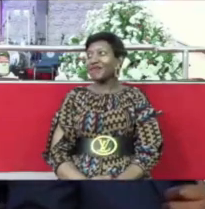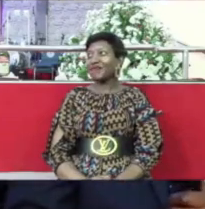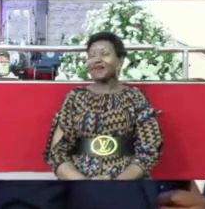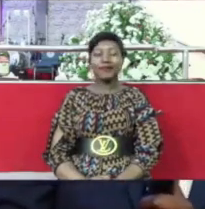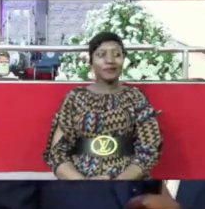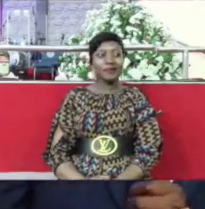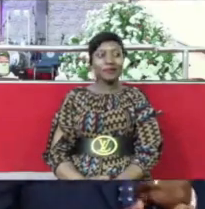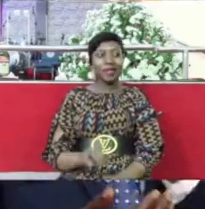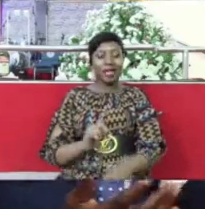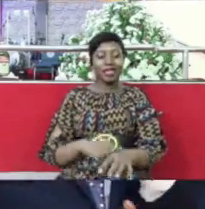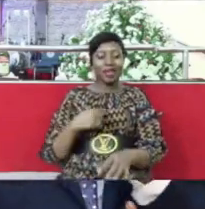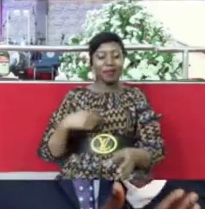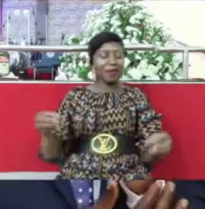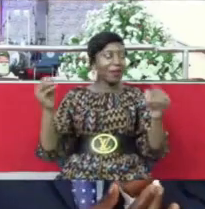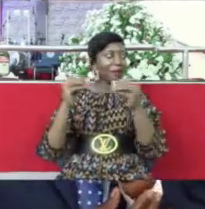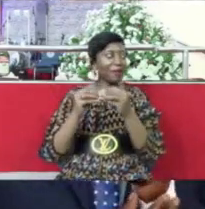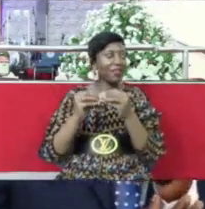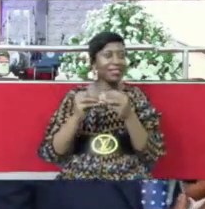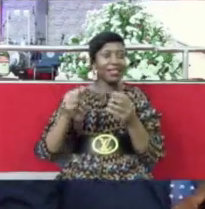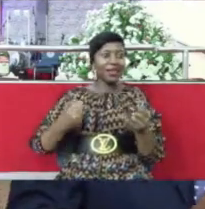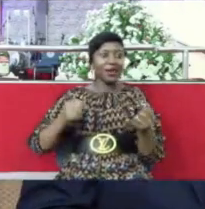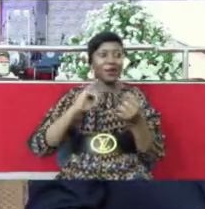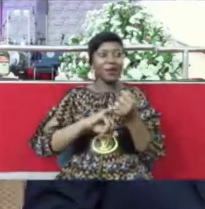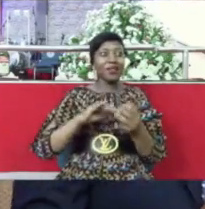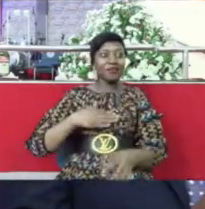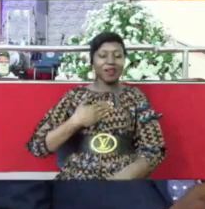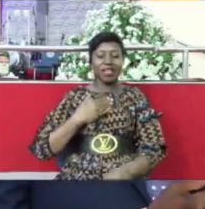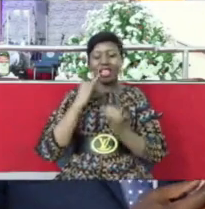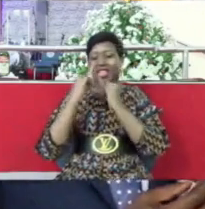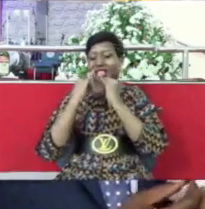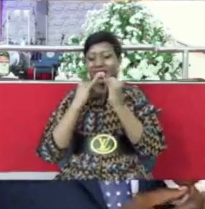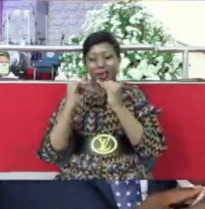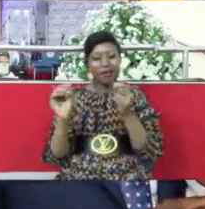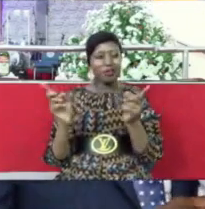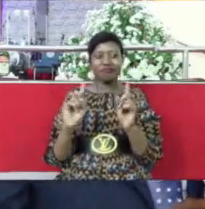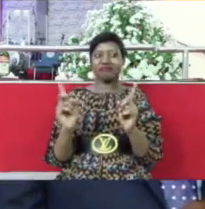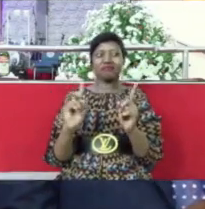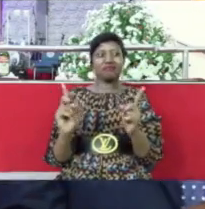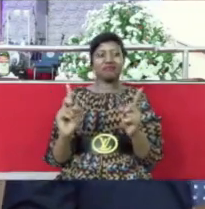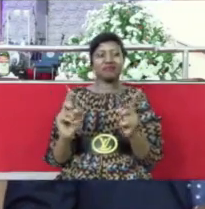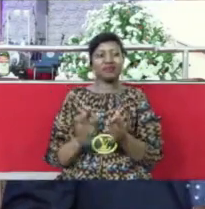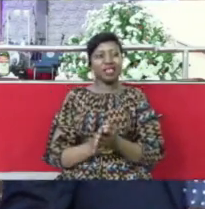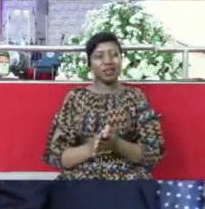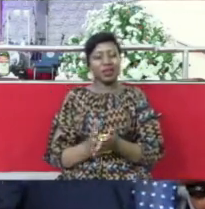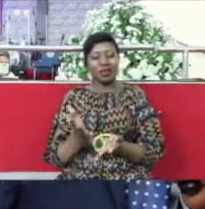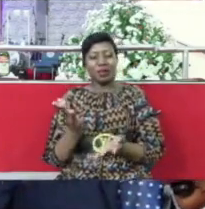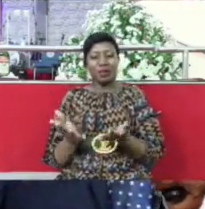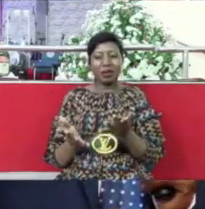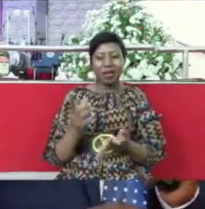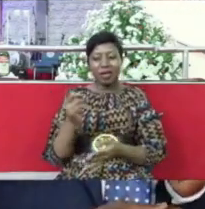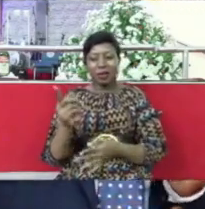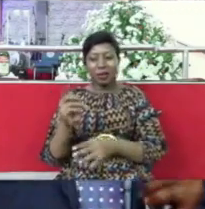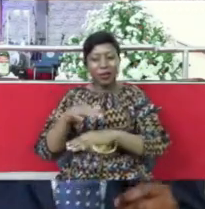When I met Alice, I never interviewed her. Sikumfanyia. Like, by the way, Dada, Kizungu ulikuwa umepata